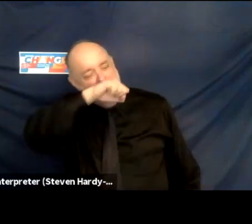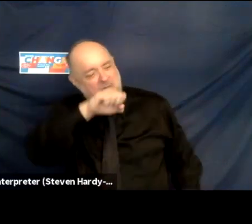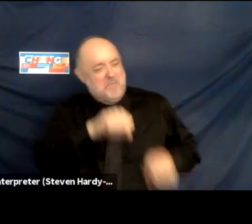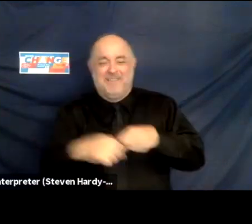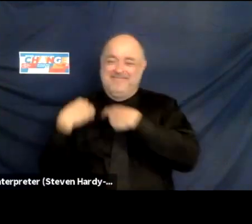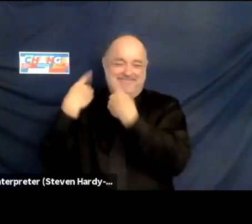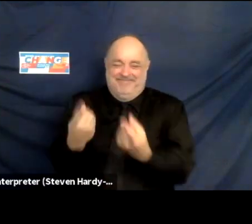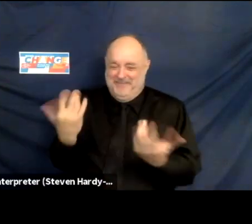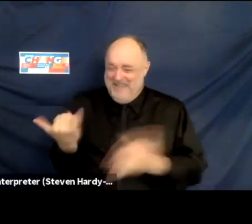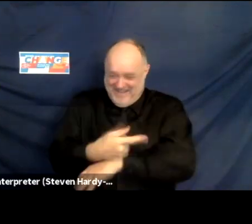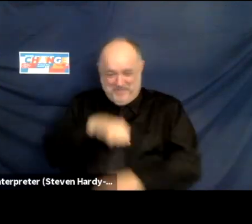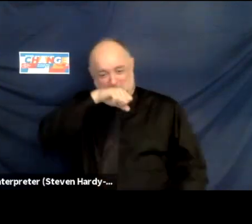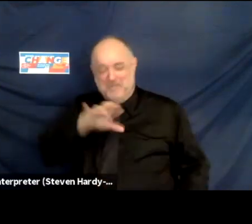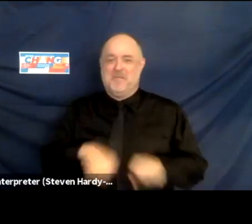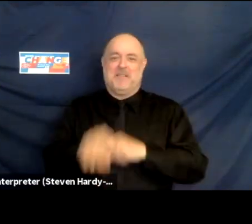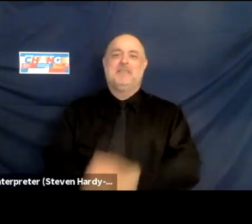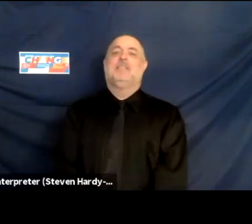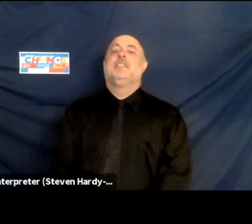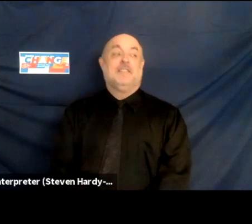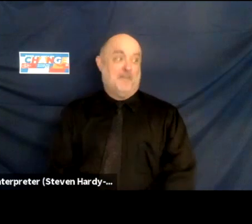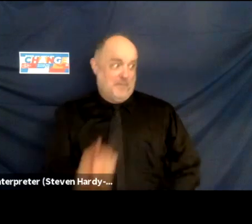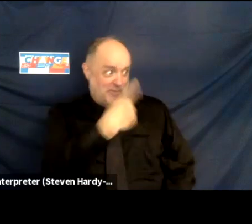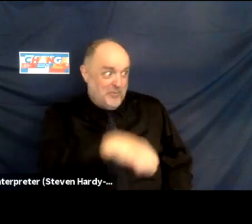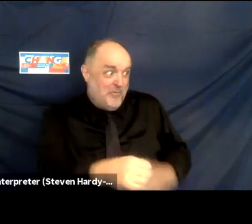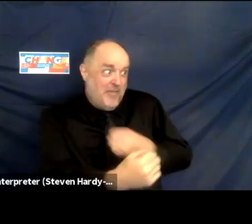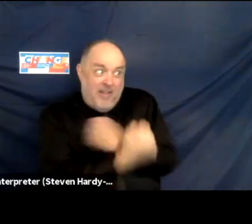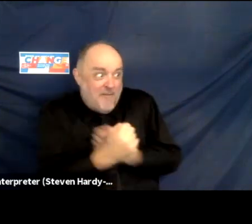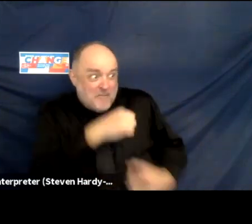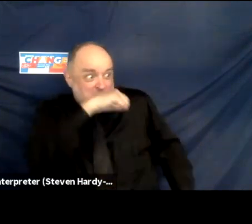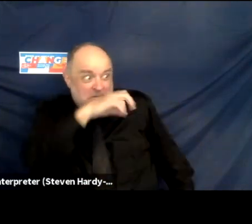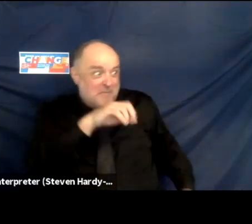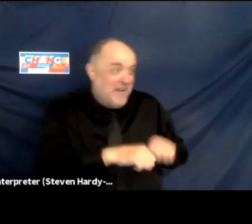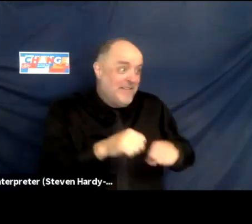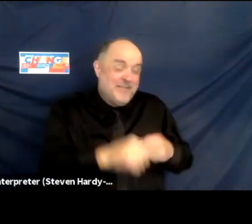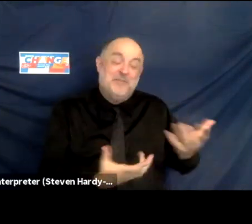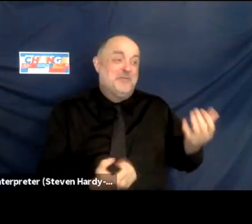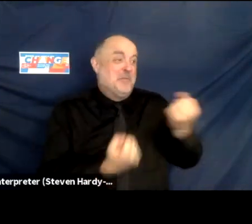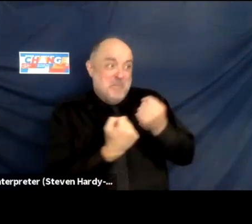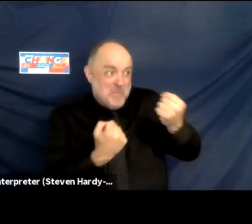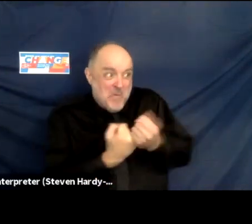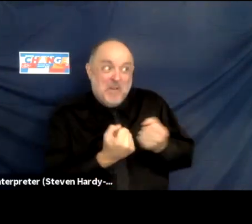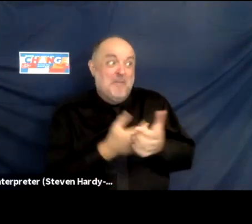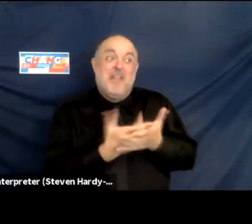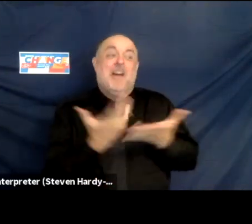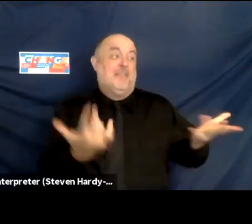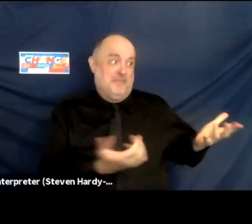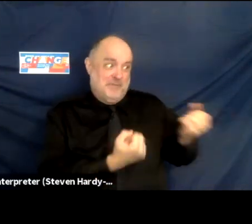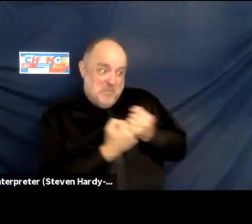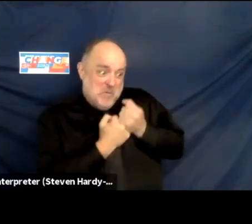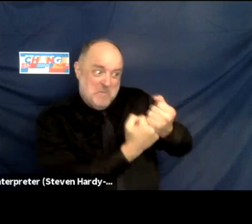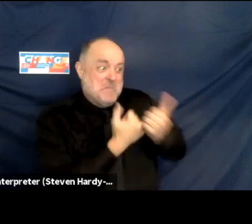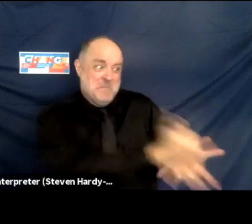love bicycles. And for those of you who do and who've been very loud and vocal and supportive of those of us who